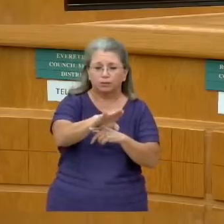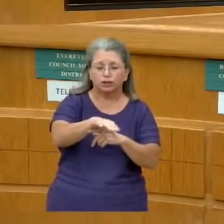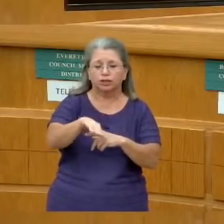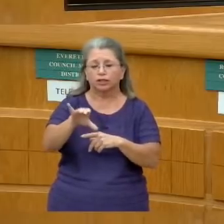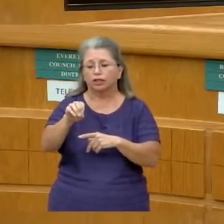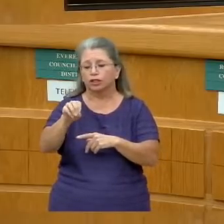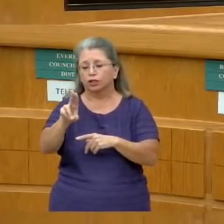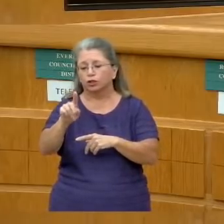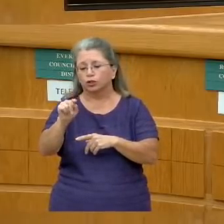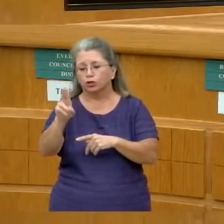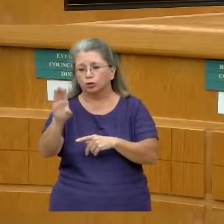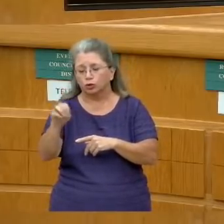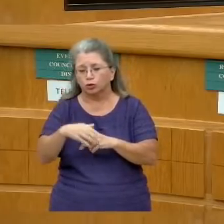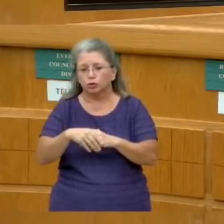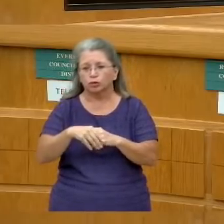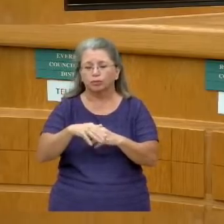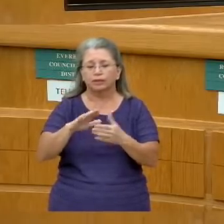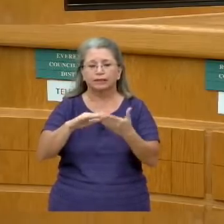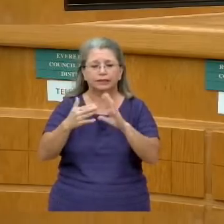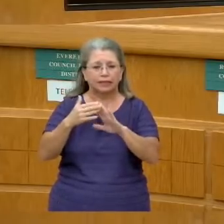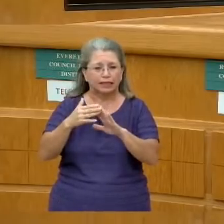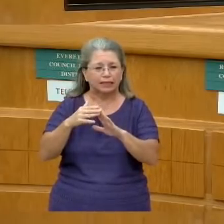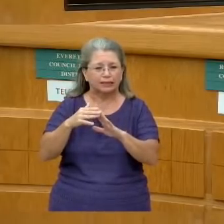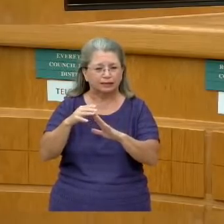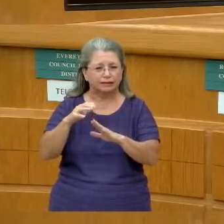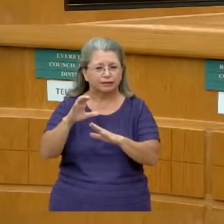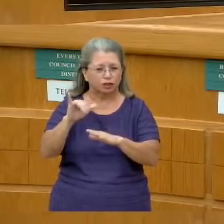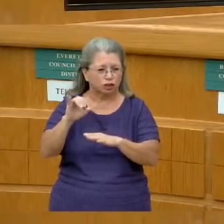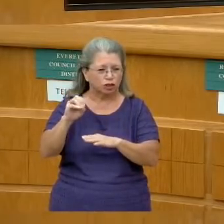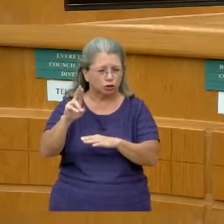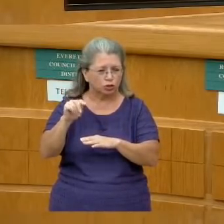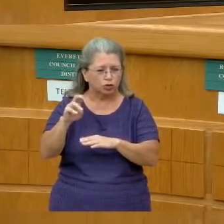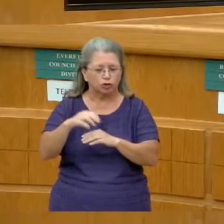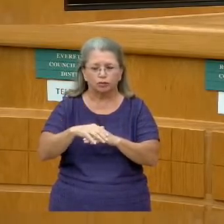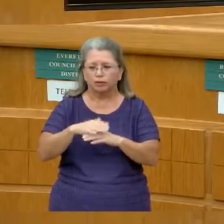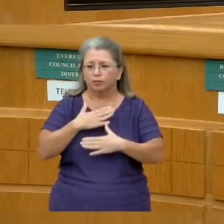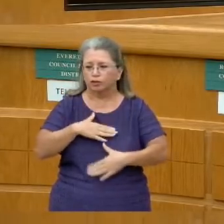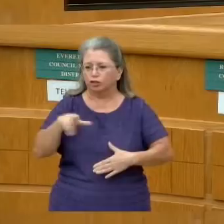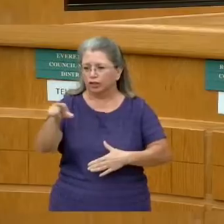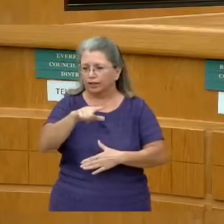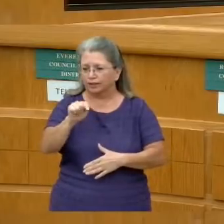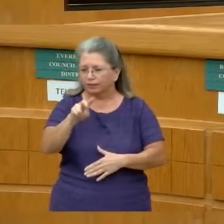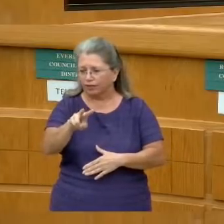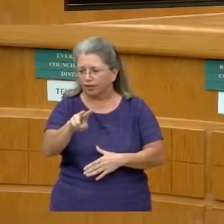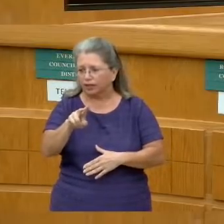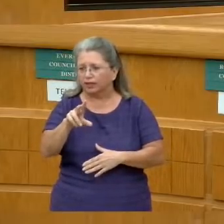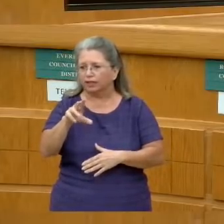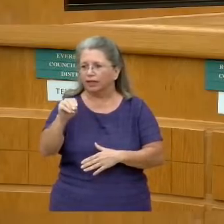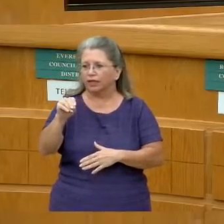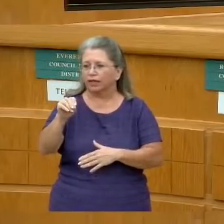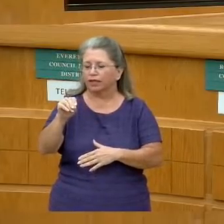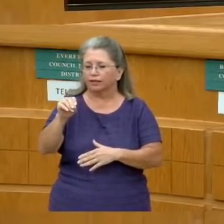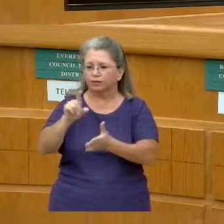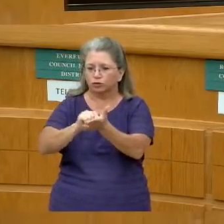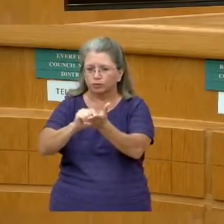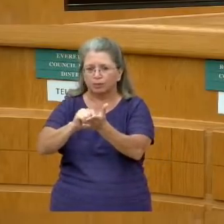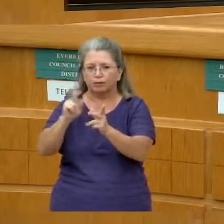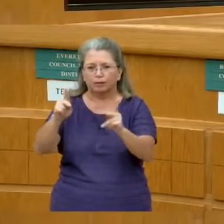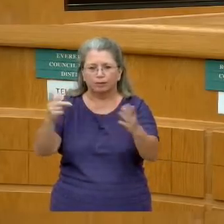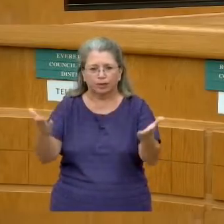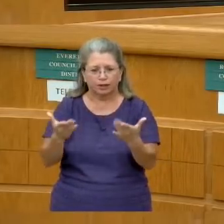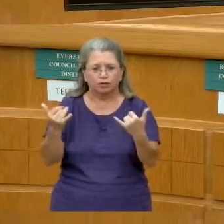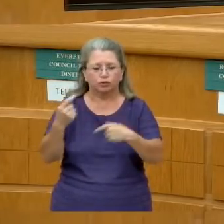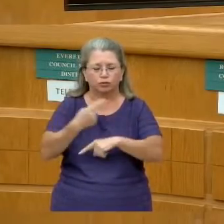channel. We especially appreciate the media coverage that's here today and that has consistently been here, providing the community